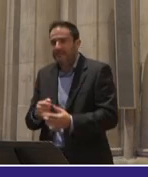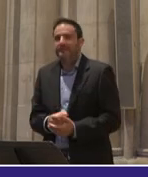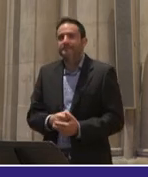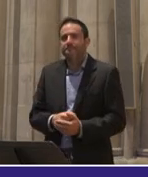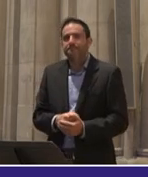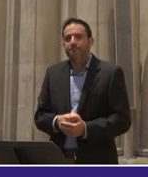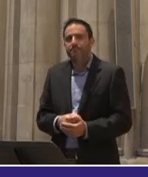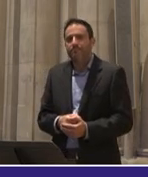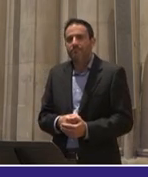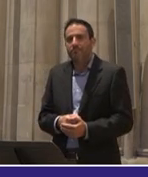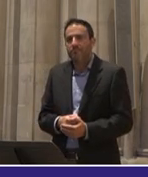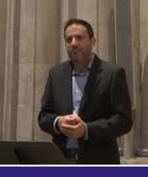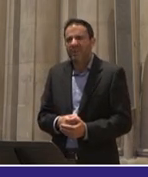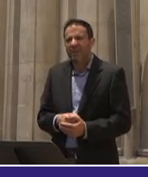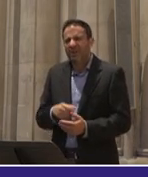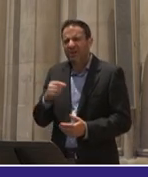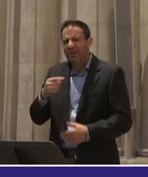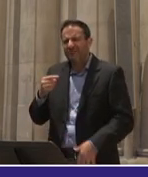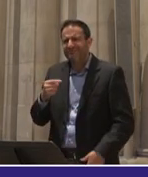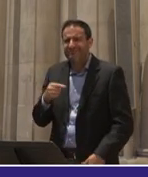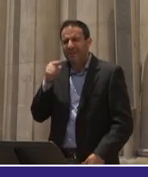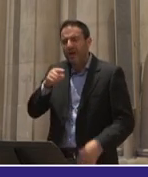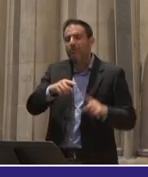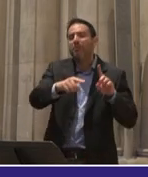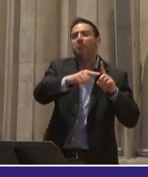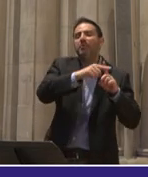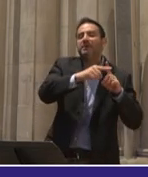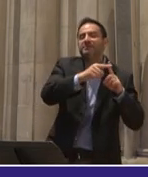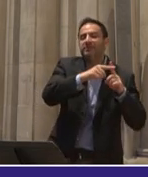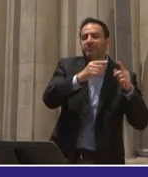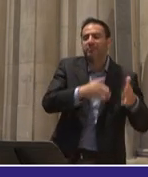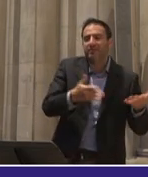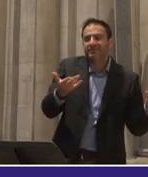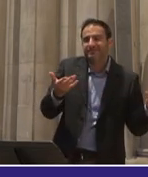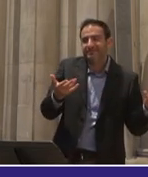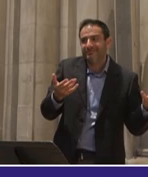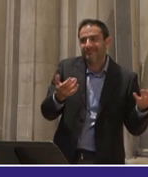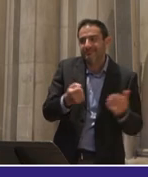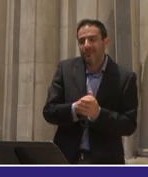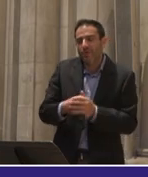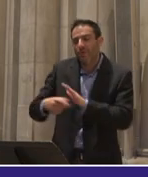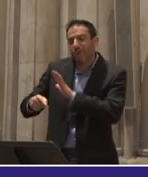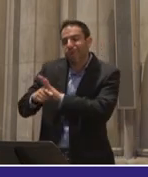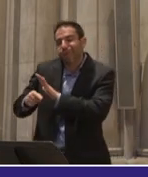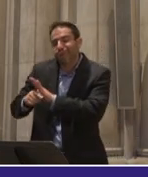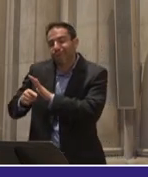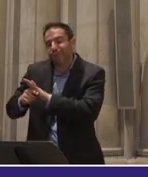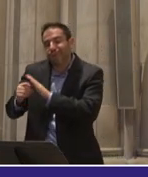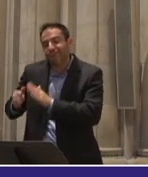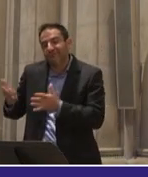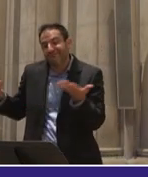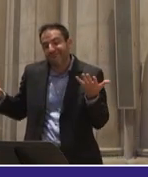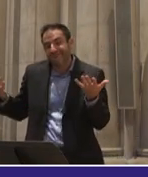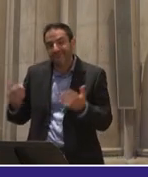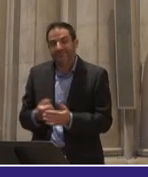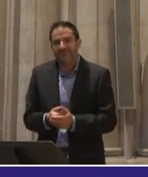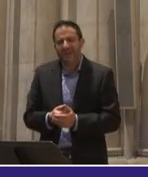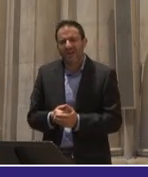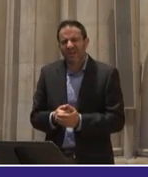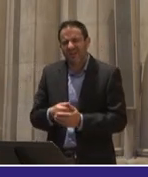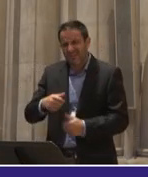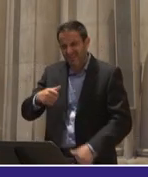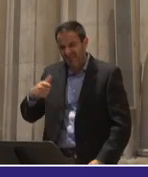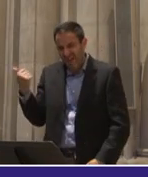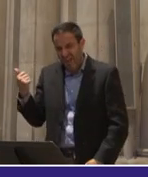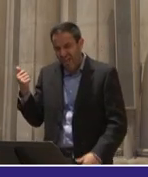Would you say that you're a glass half empty kind of person? Are you a glass half full? And what would other